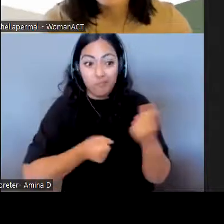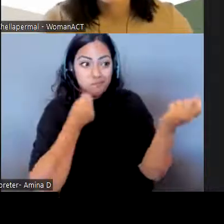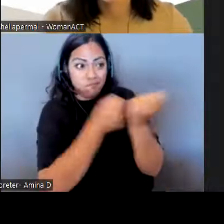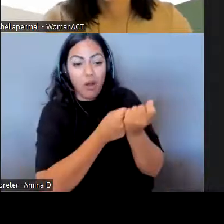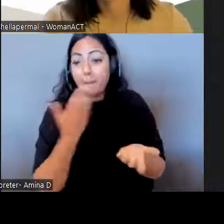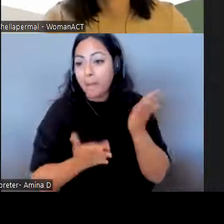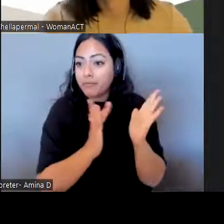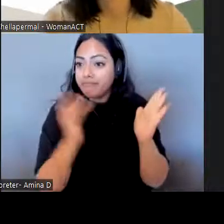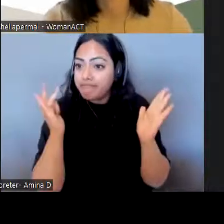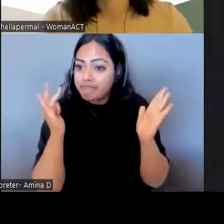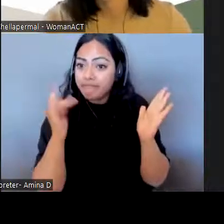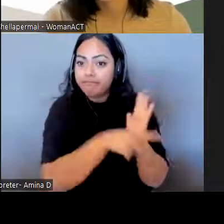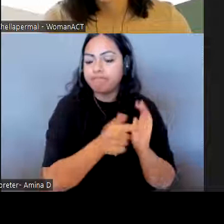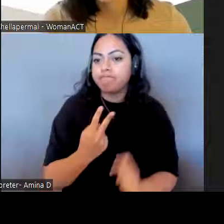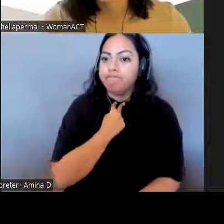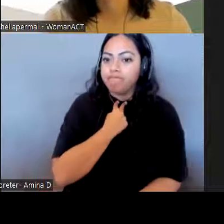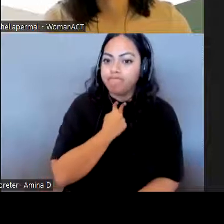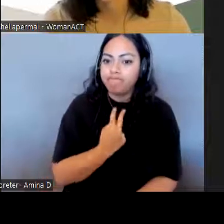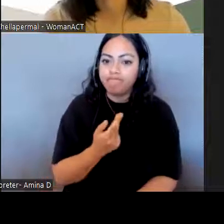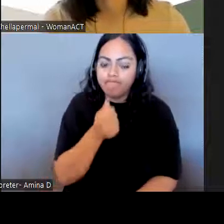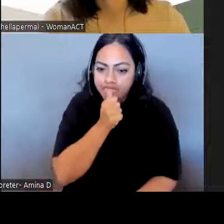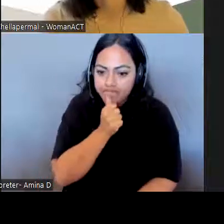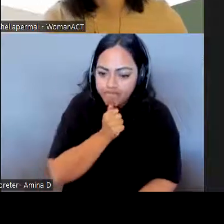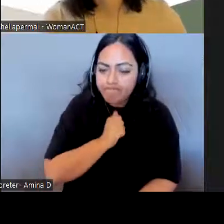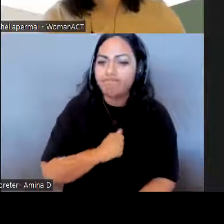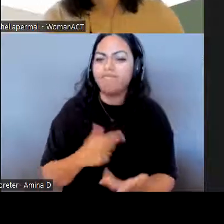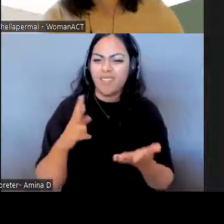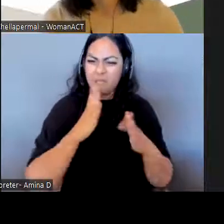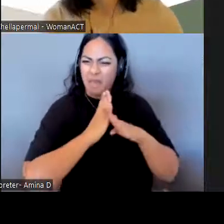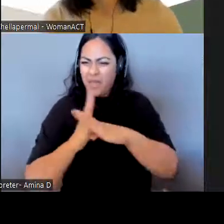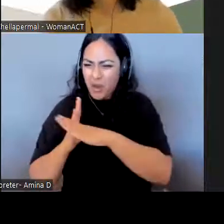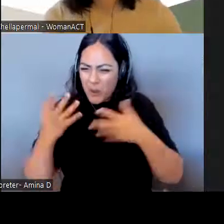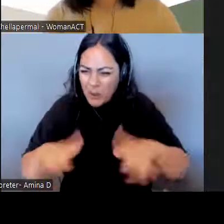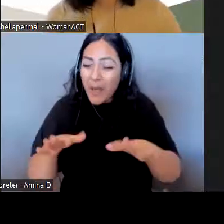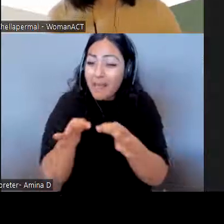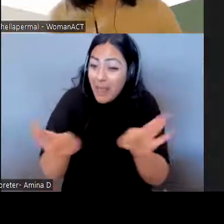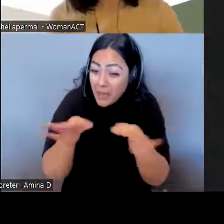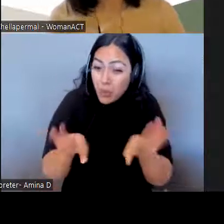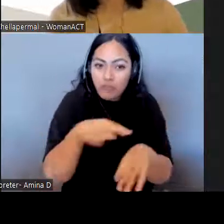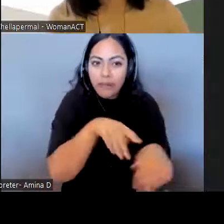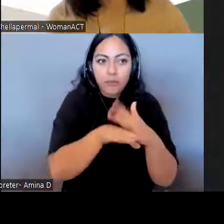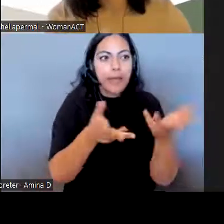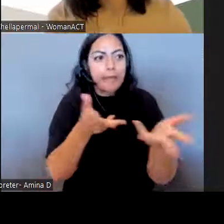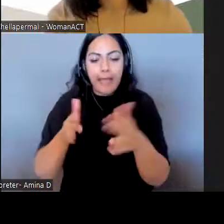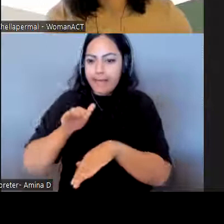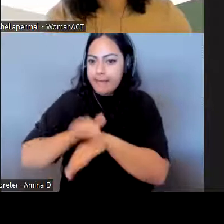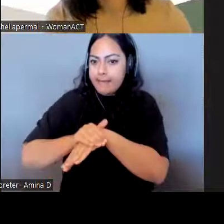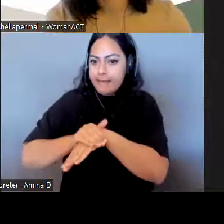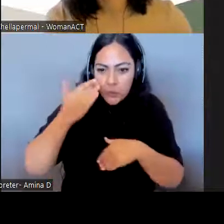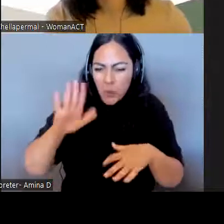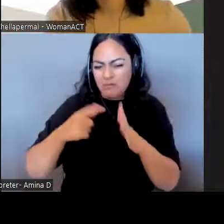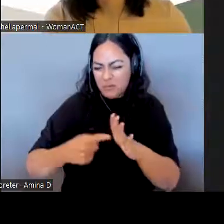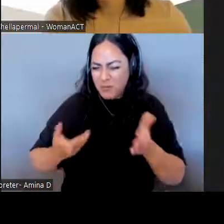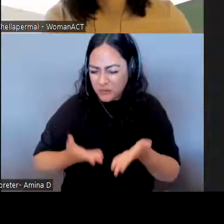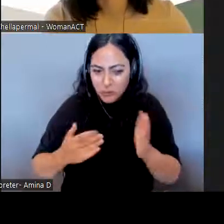language, which again creates further barriers for independence and for them to be able to seek help. Further, immigrants may face discrimination